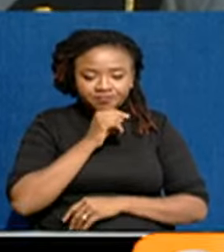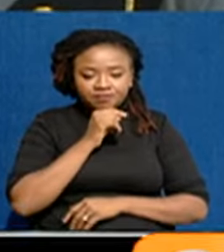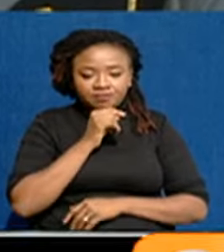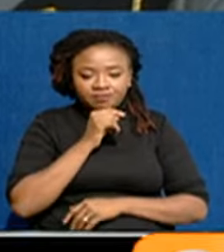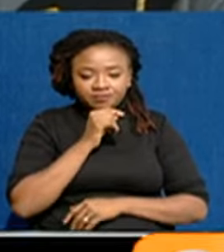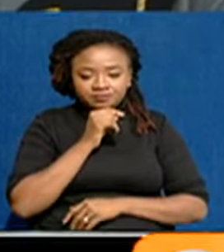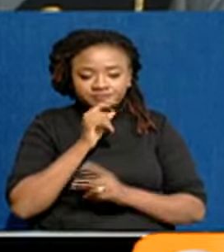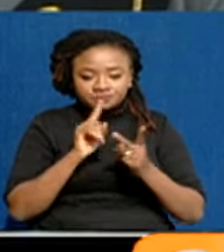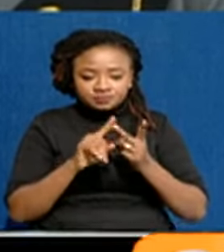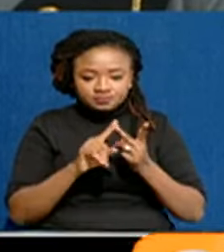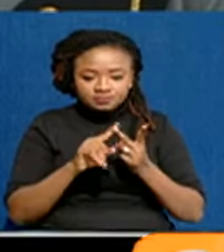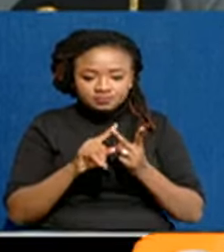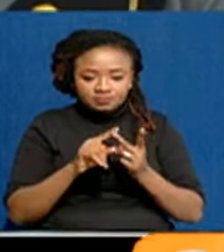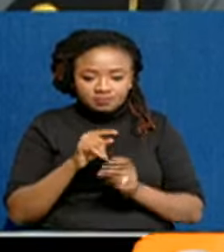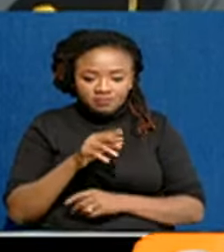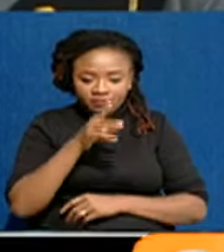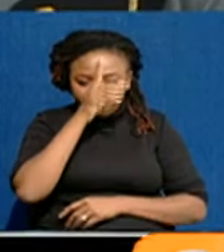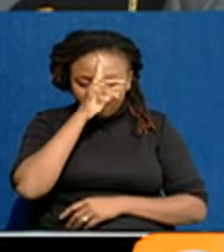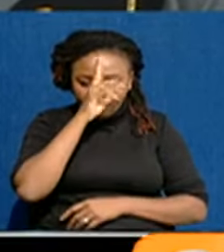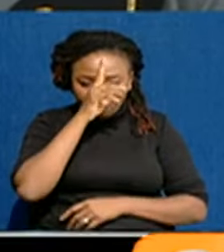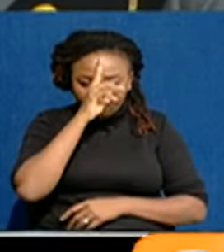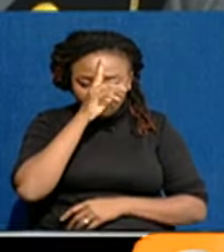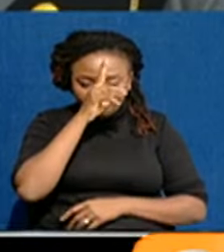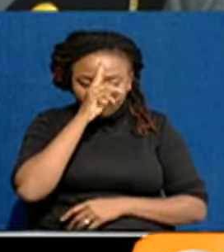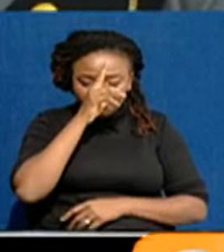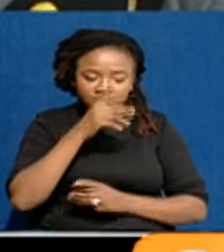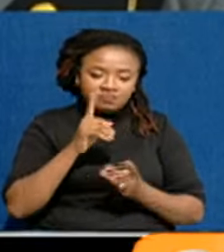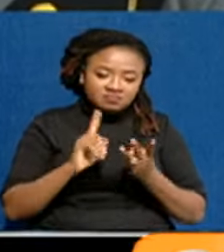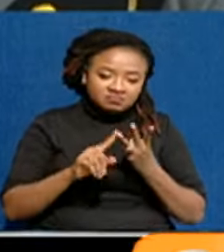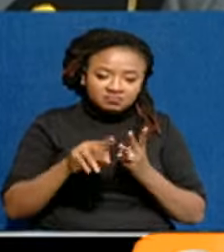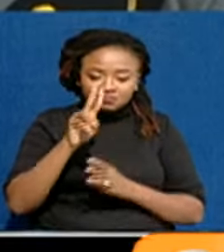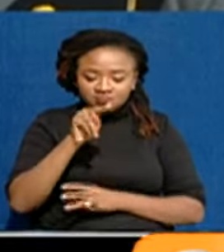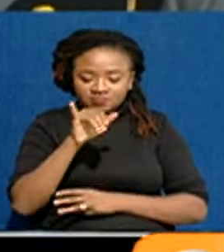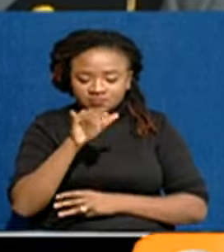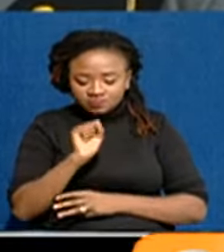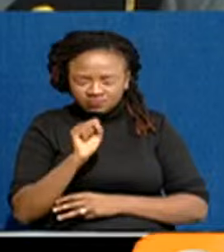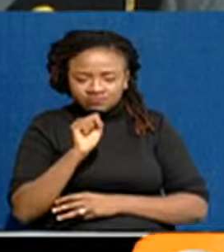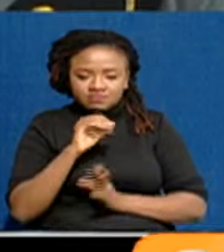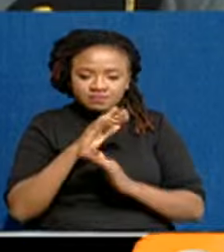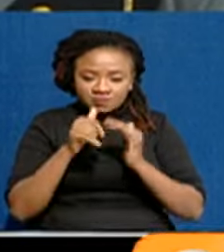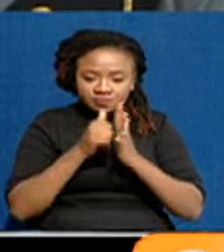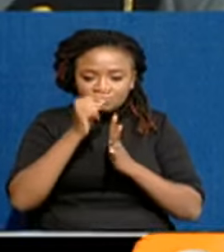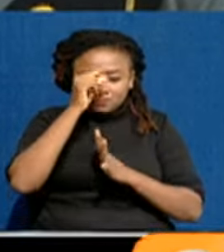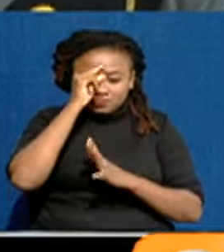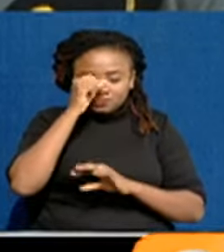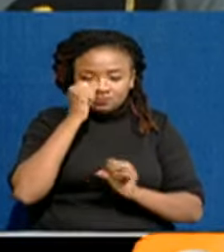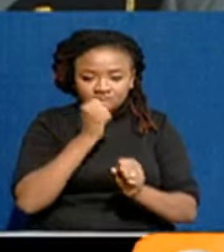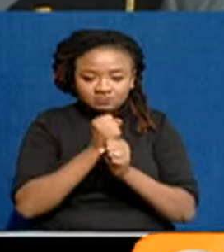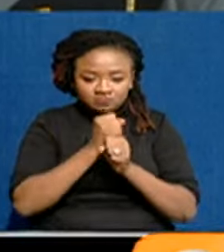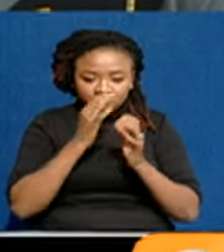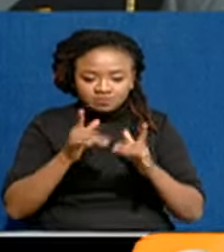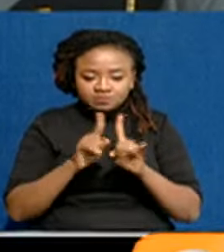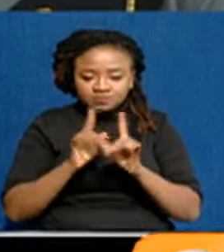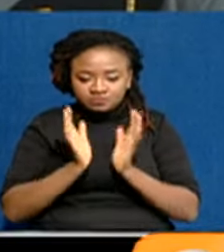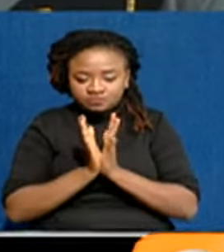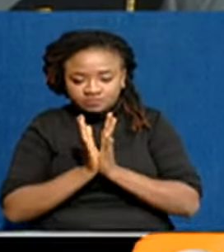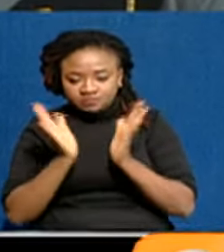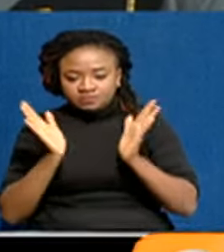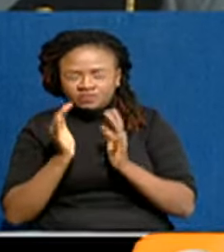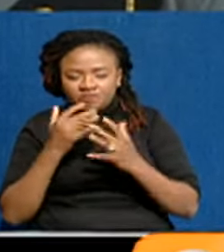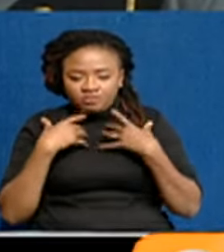the police also very much engaged, the NYS. All of the apparatus of government, we have actually a public health